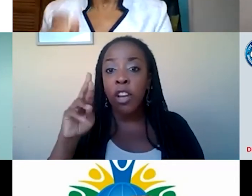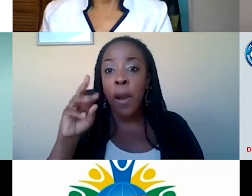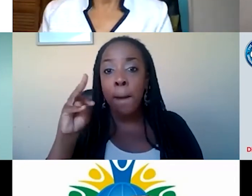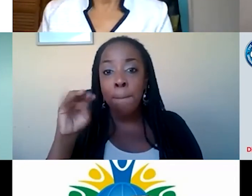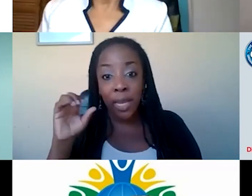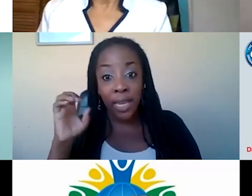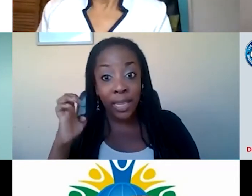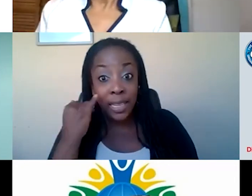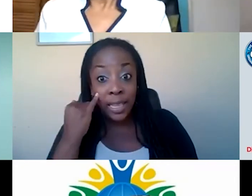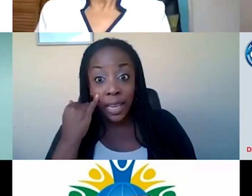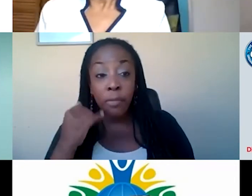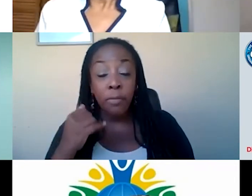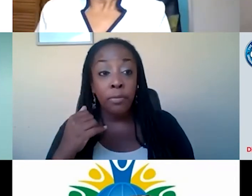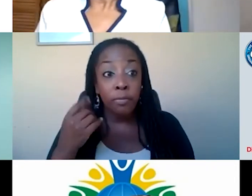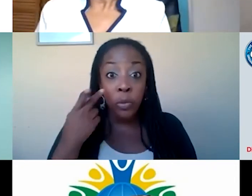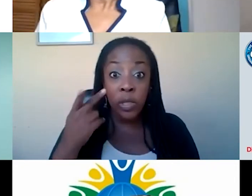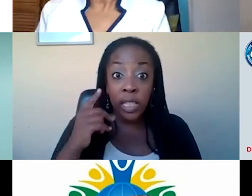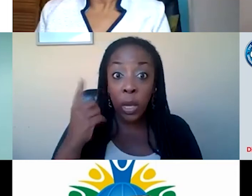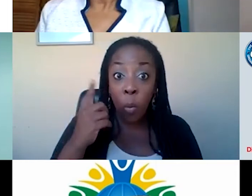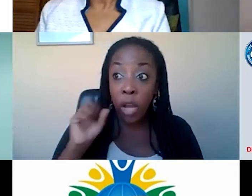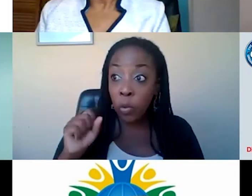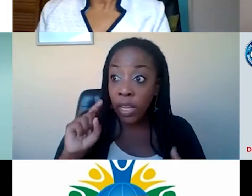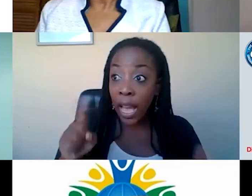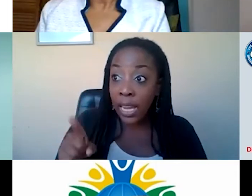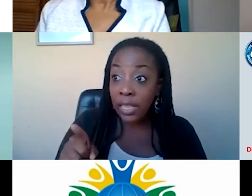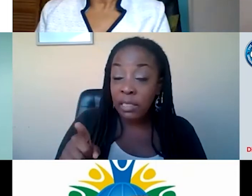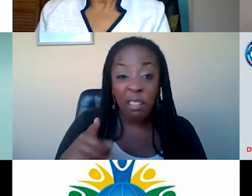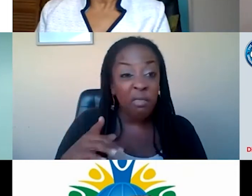feel free. Mrs. Jennings,